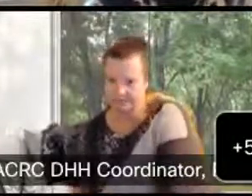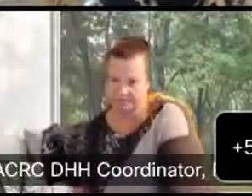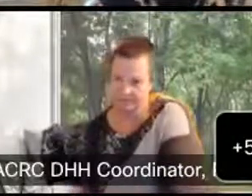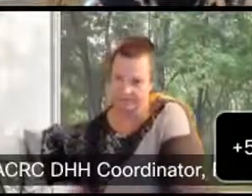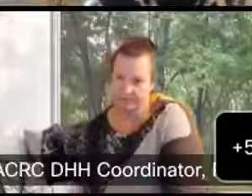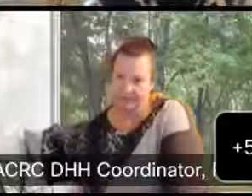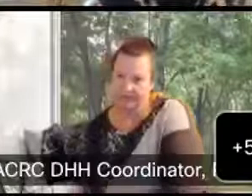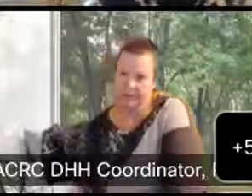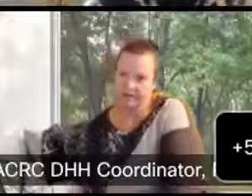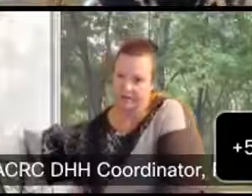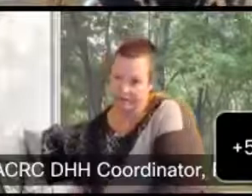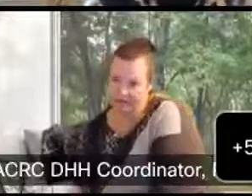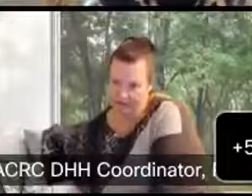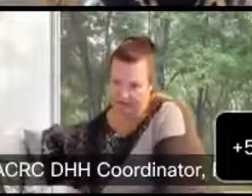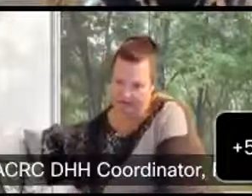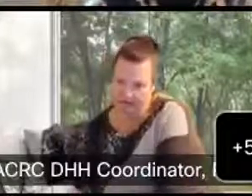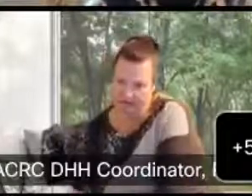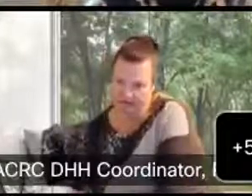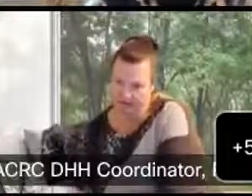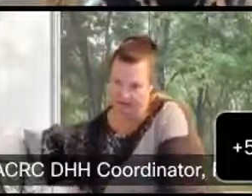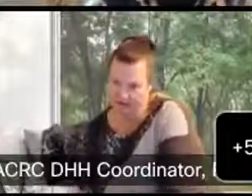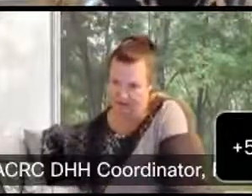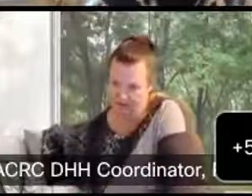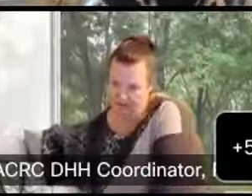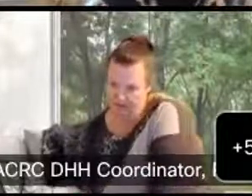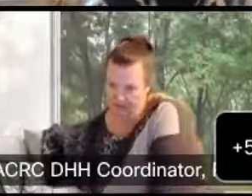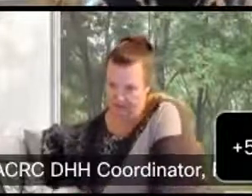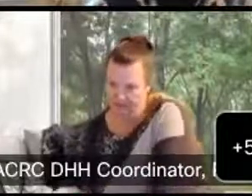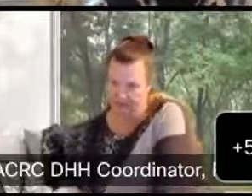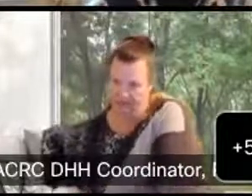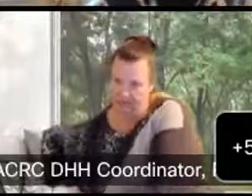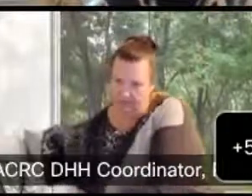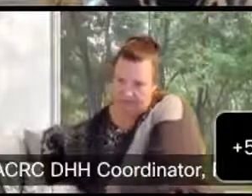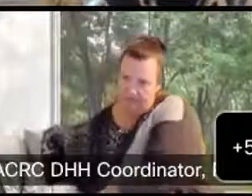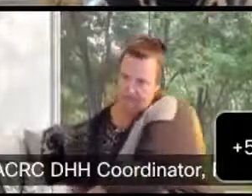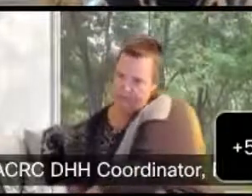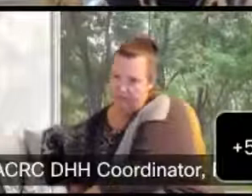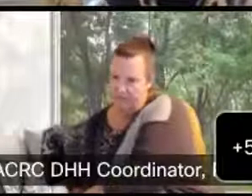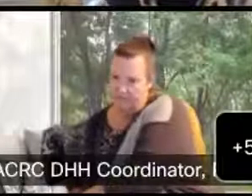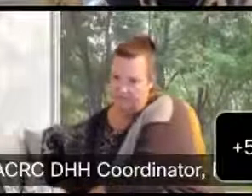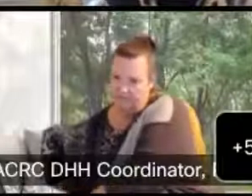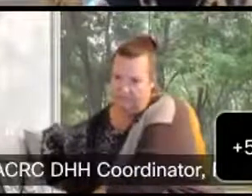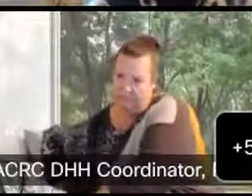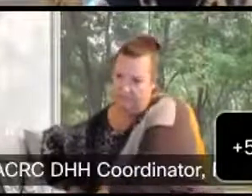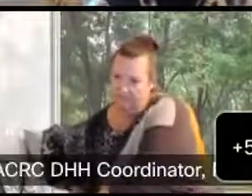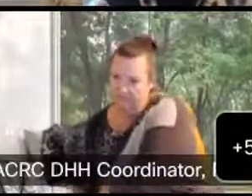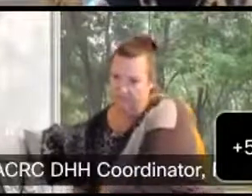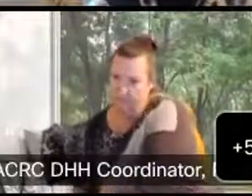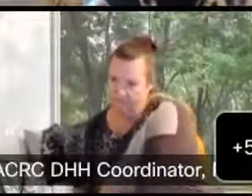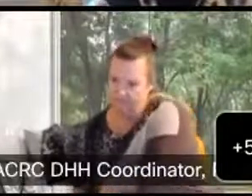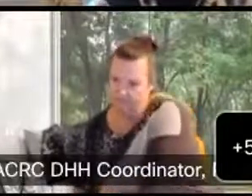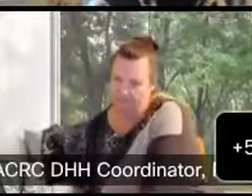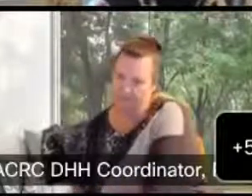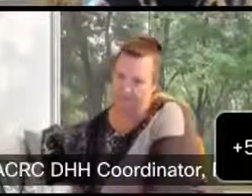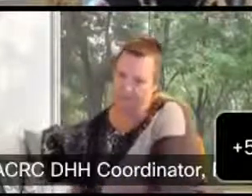that's assigned to it, for Anita's in the chat there, let's work on a response back via